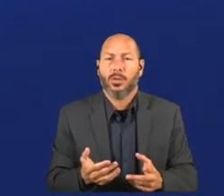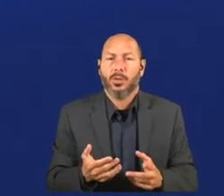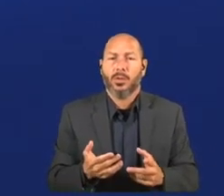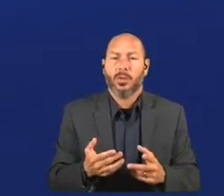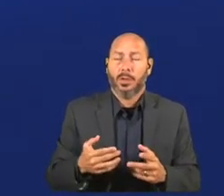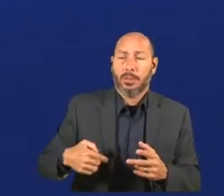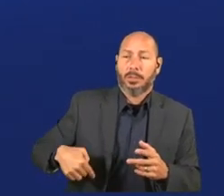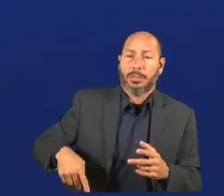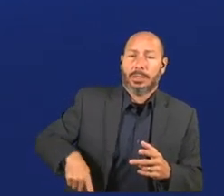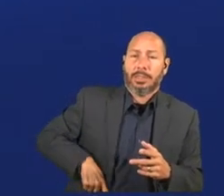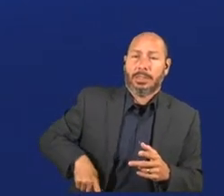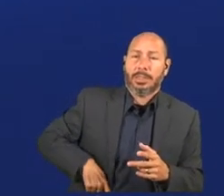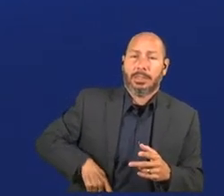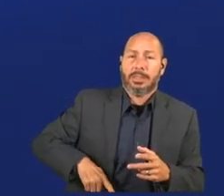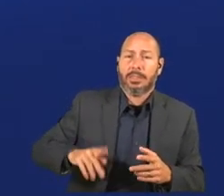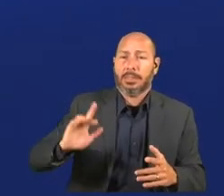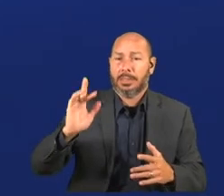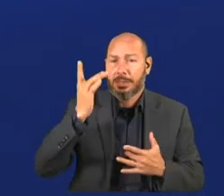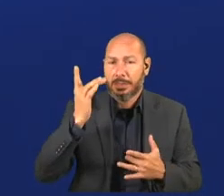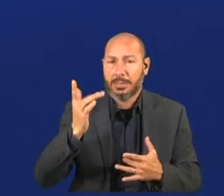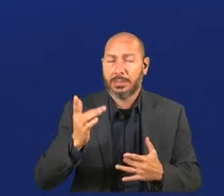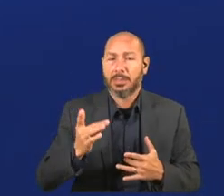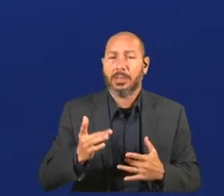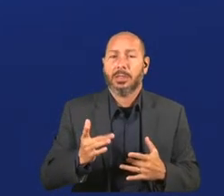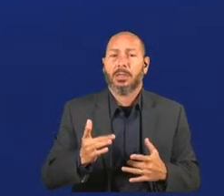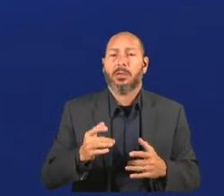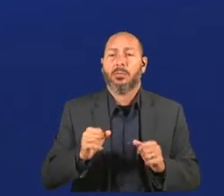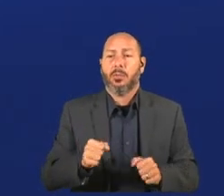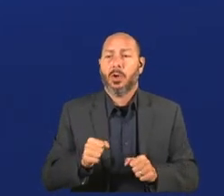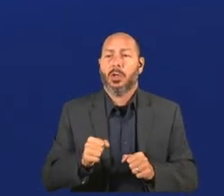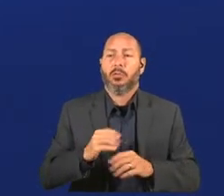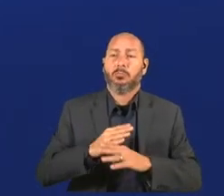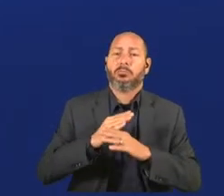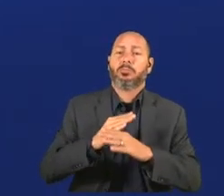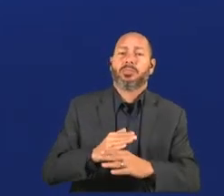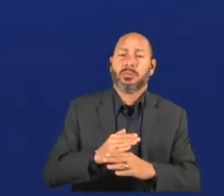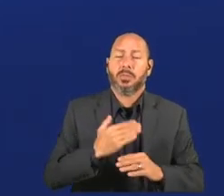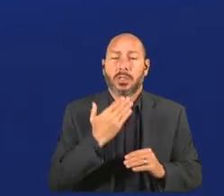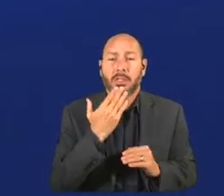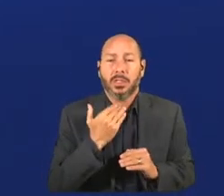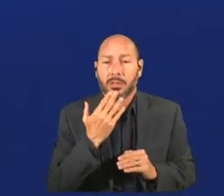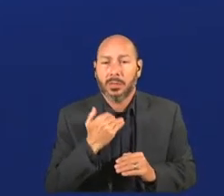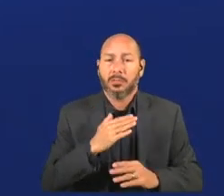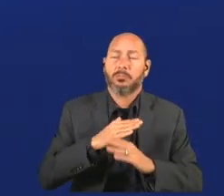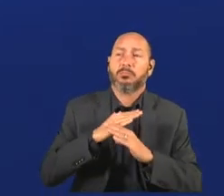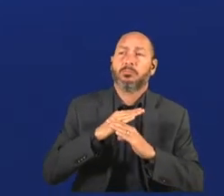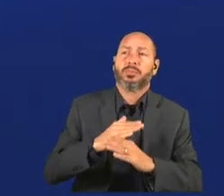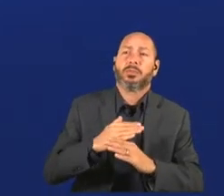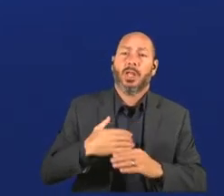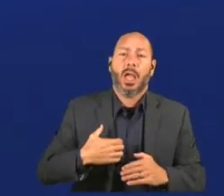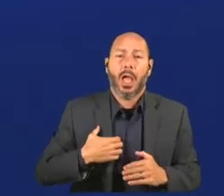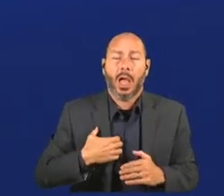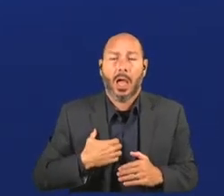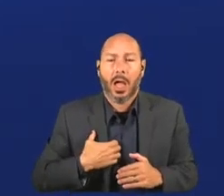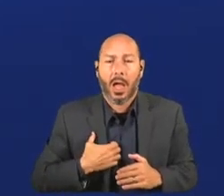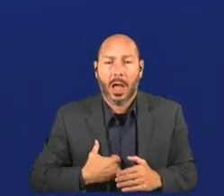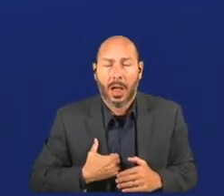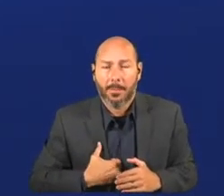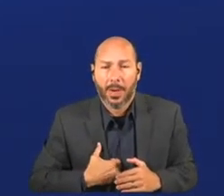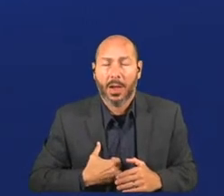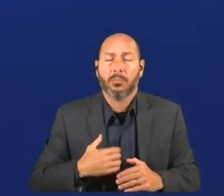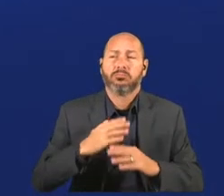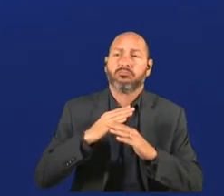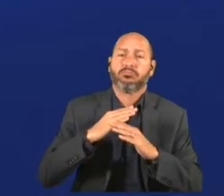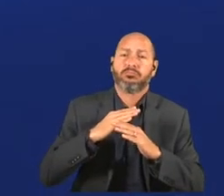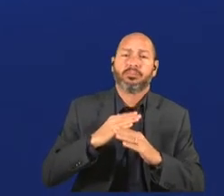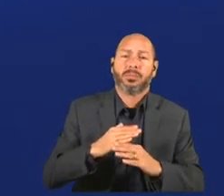You can address or prevent diabetes. You can hopefully address asthma and other respiratory conditions before they become severe,